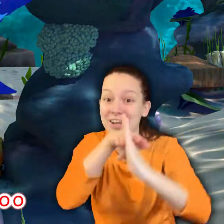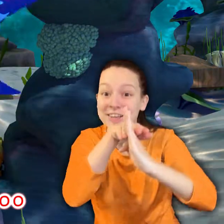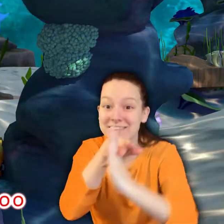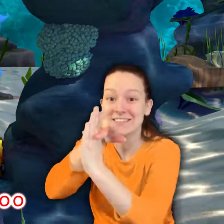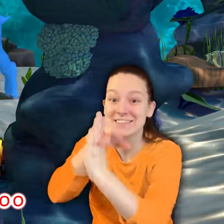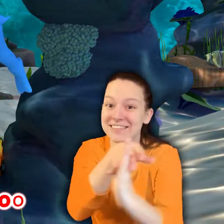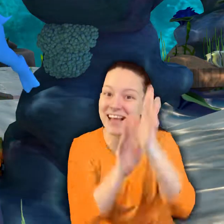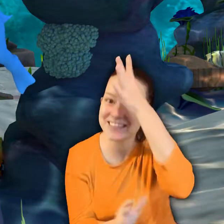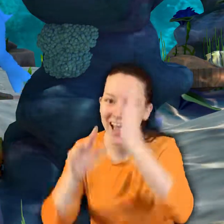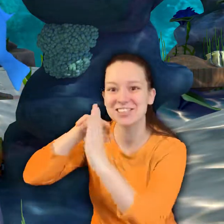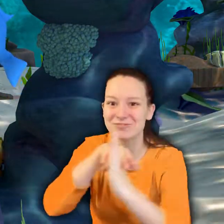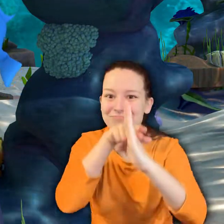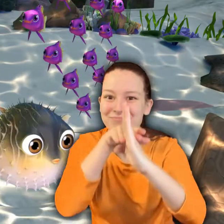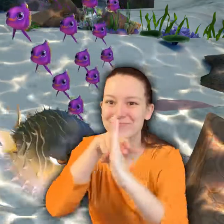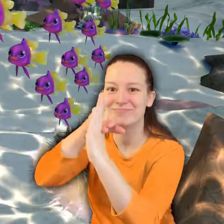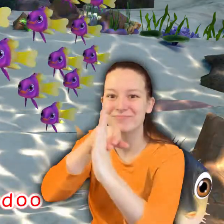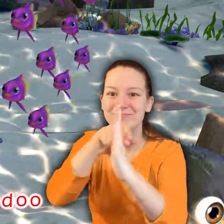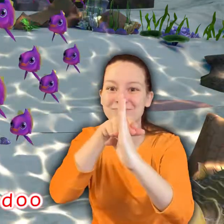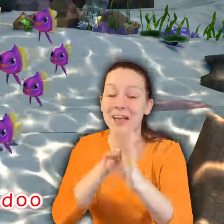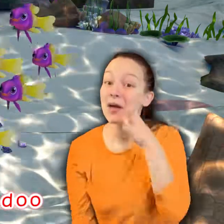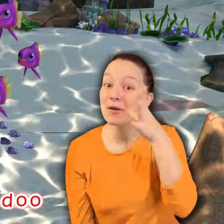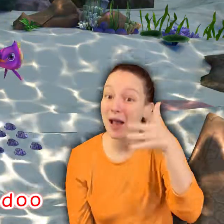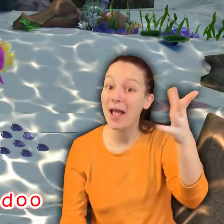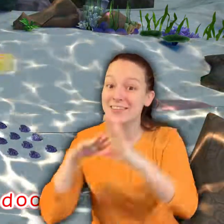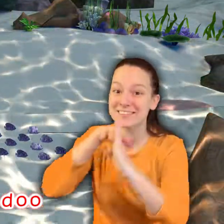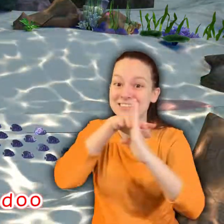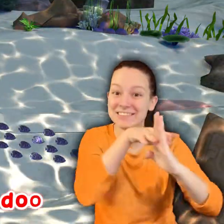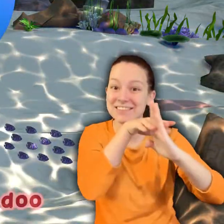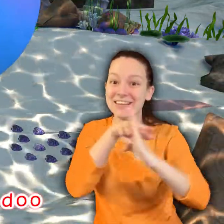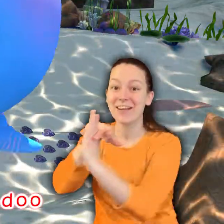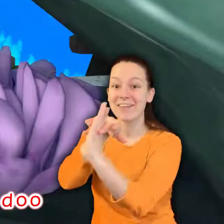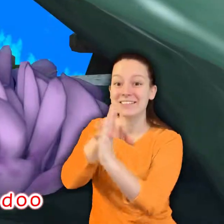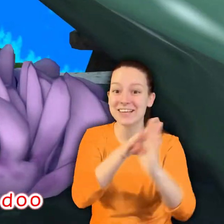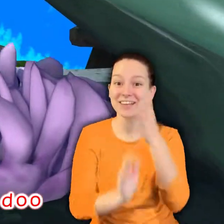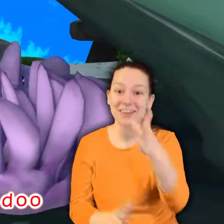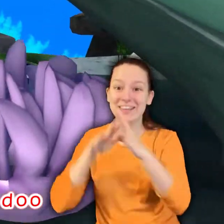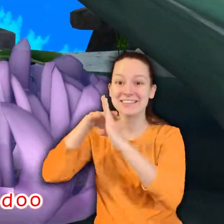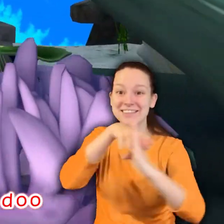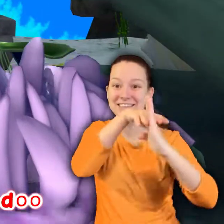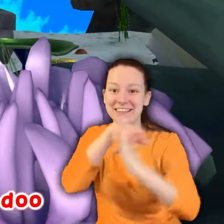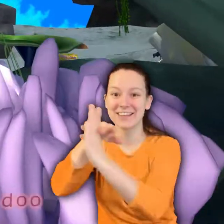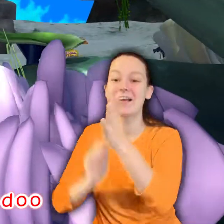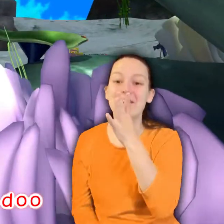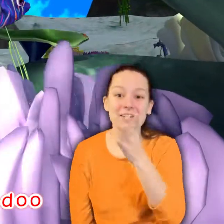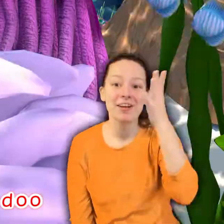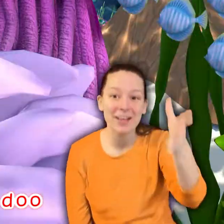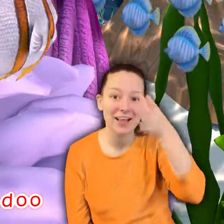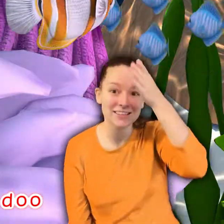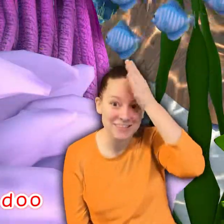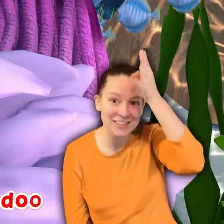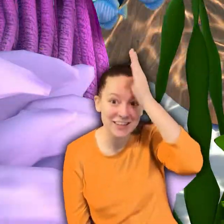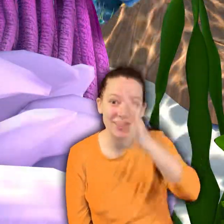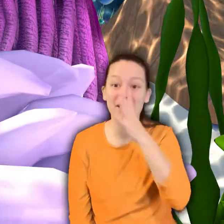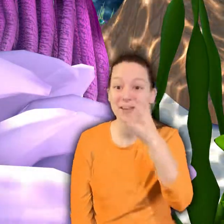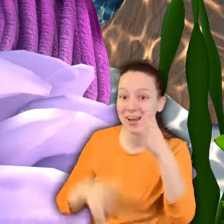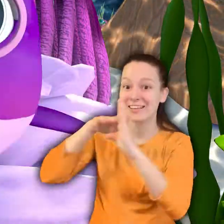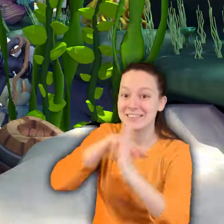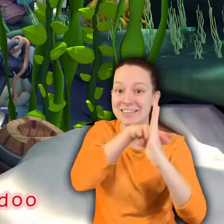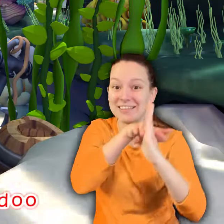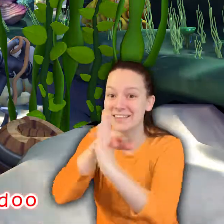shark. Daddy shark. Grandma shark. Grandma shark. Grandma shark. Grandma